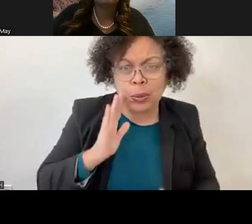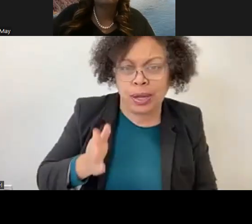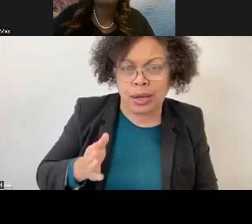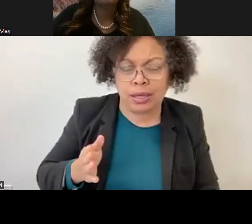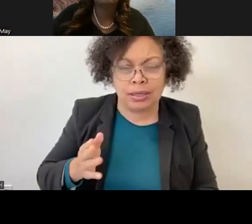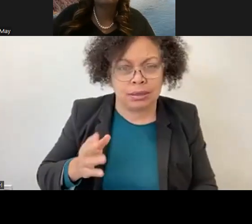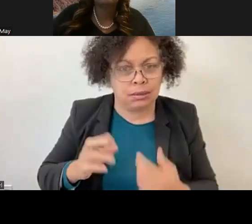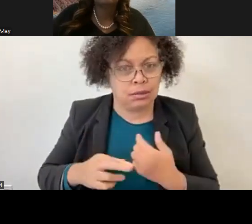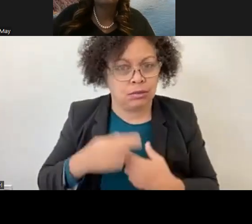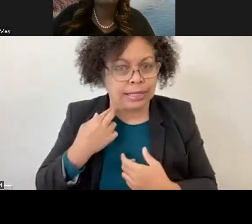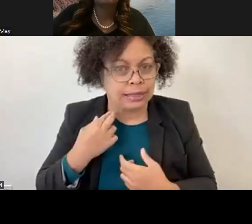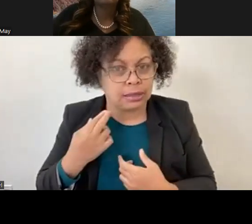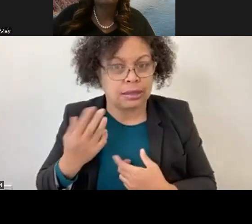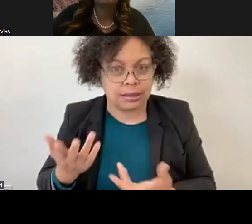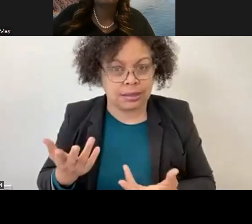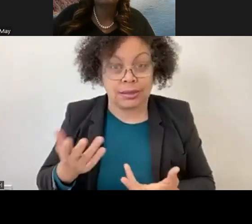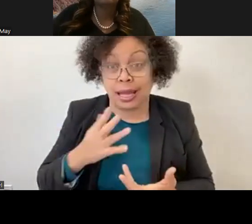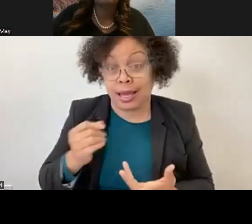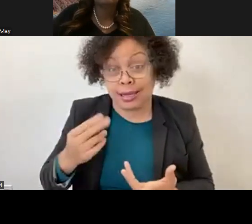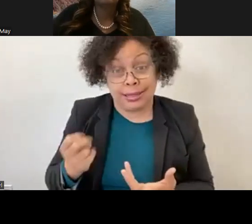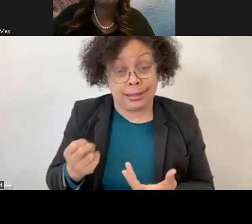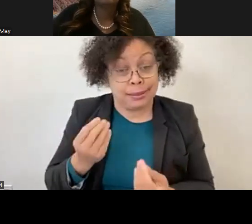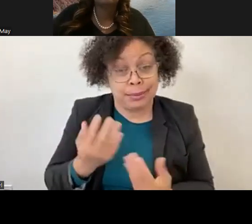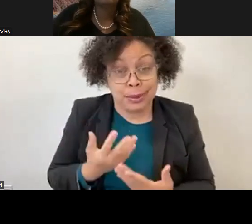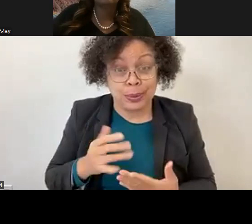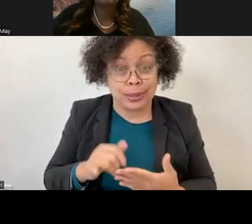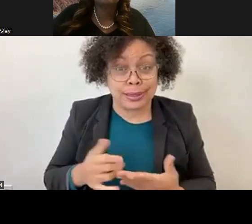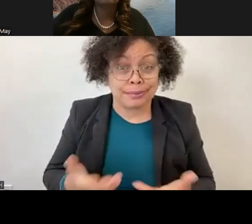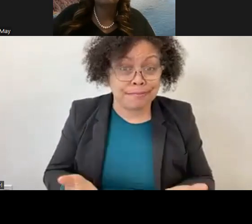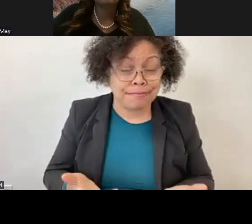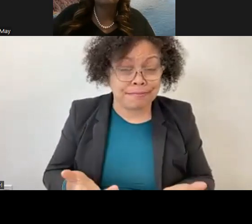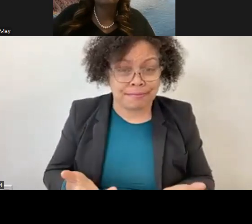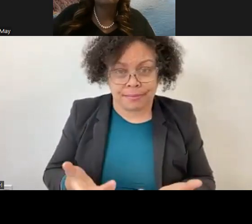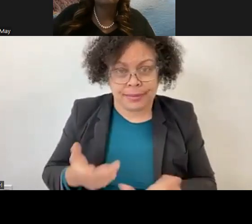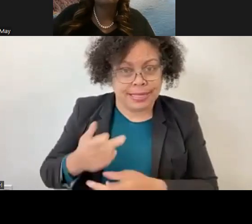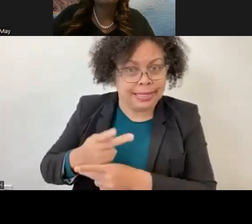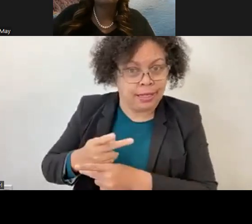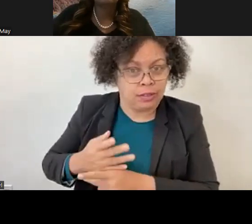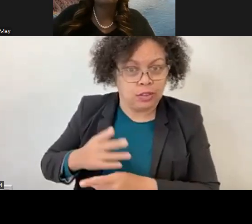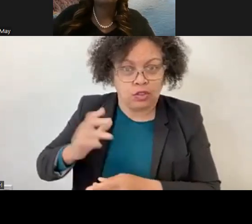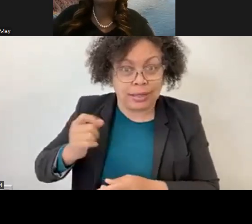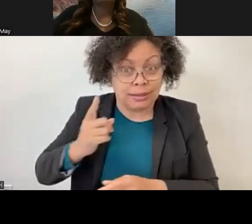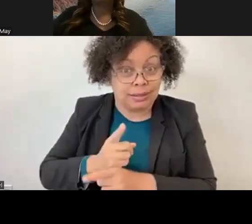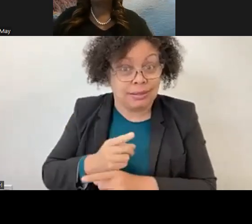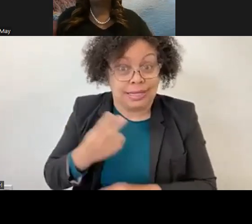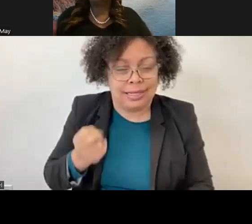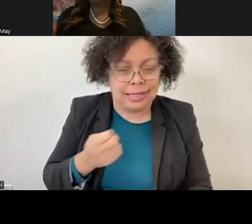And, he also shared that it wasn't, speaking of caregivers, he shared that it